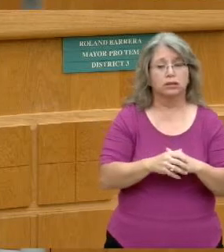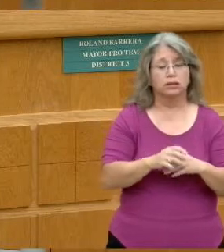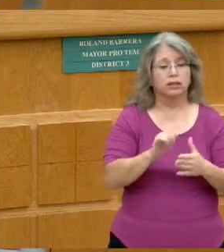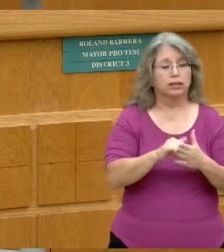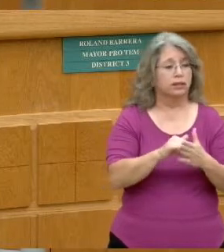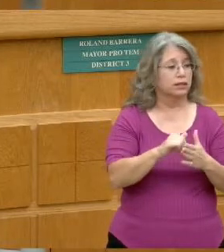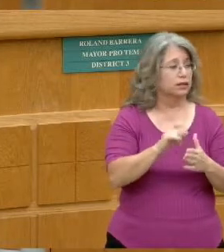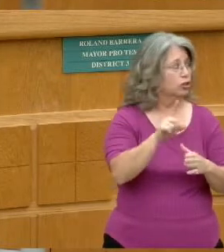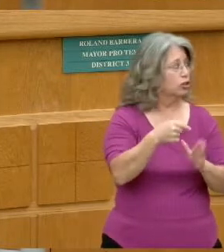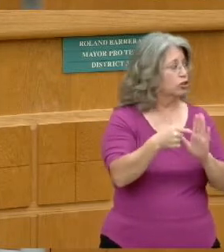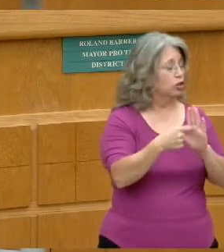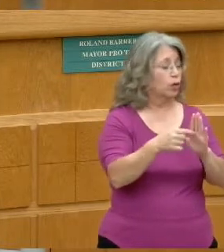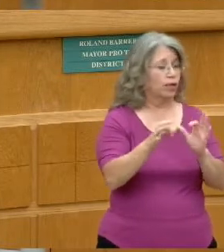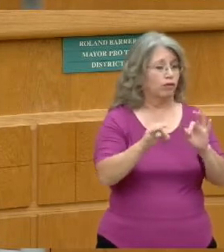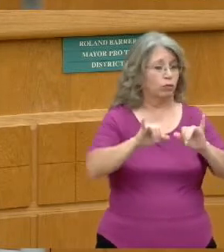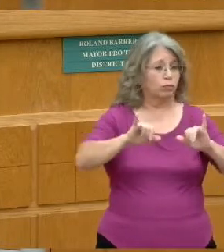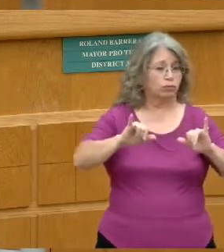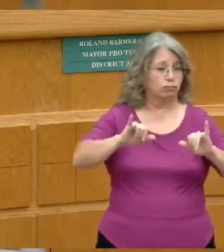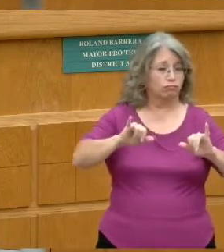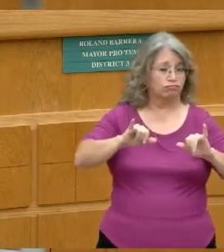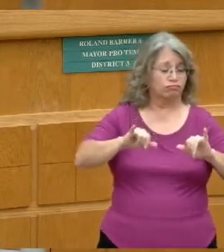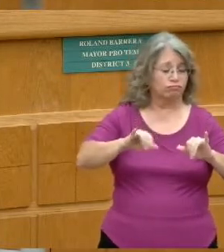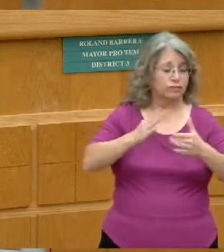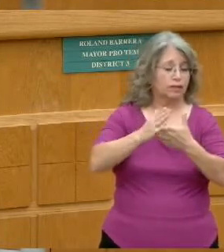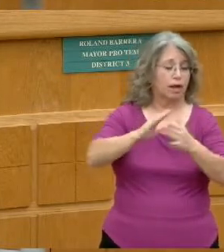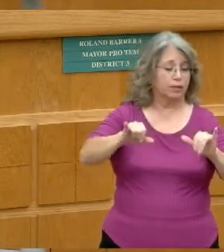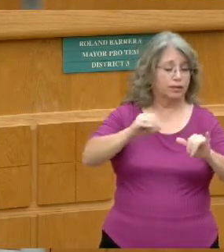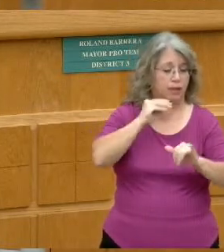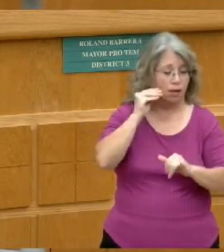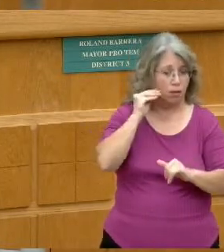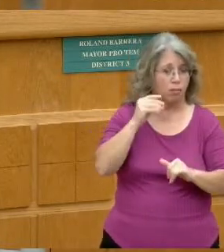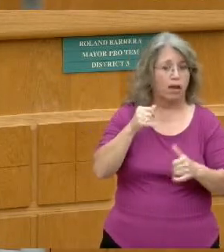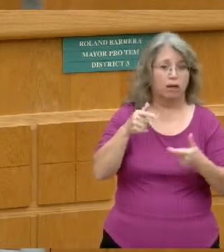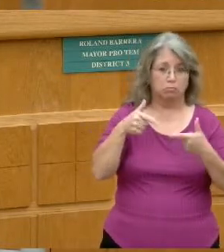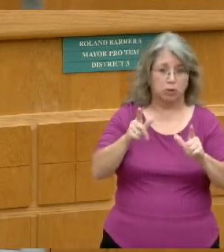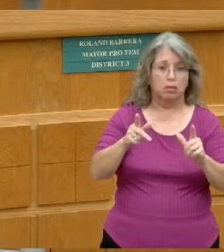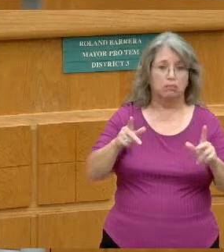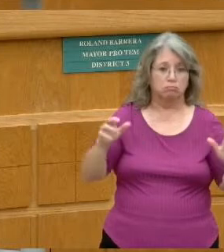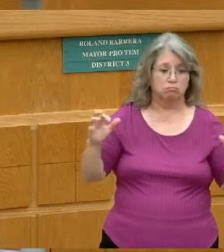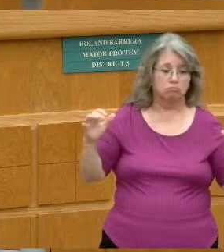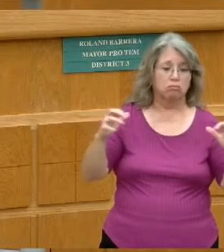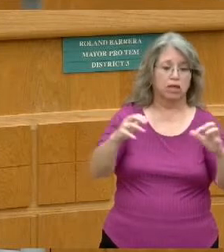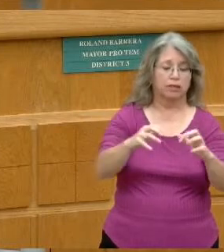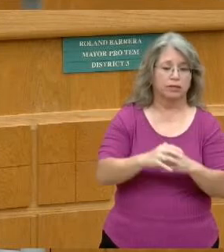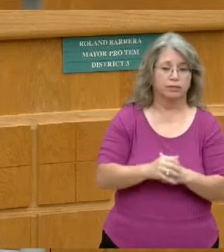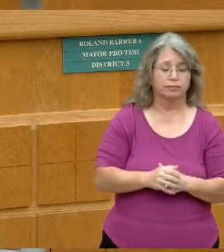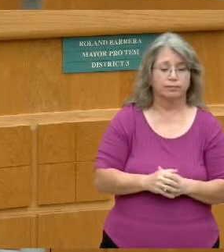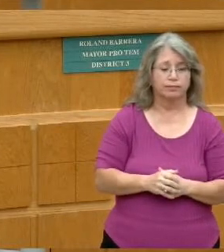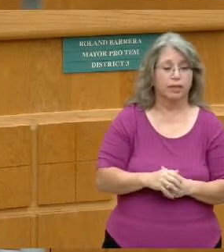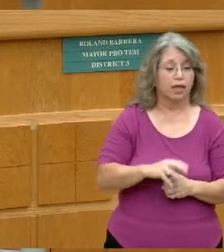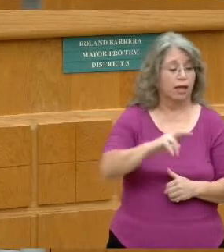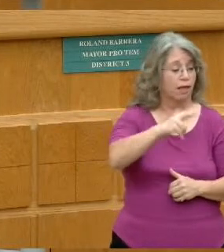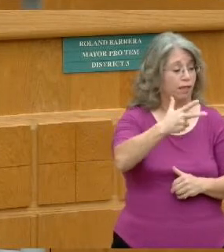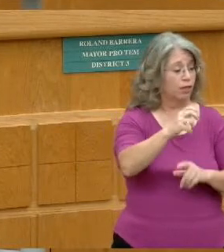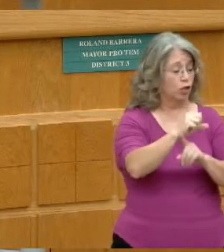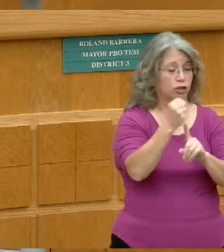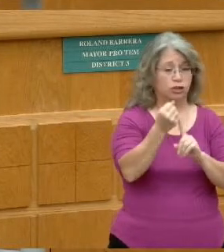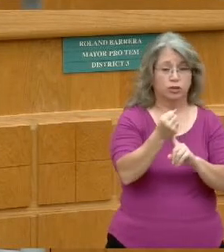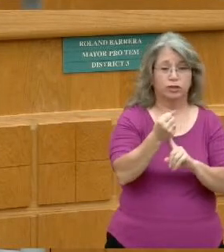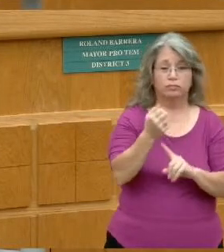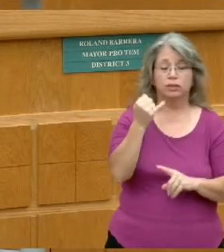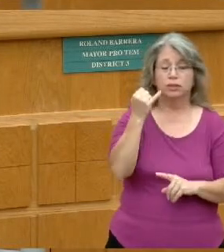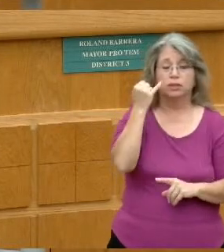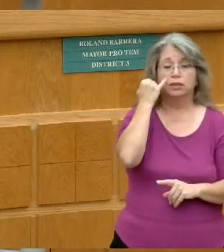gatherings. And in the third scenario, we're going to say, what if we increased our vigilance and were able to